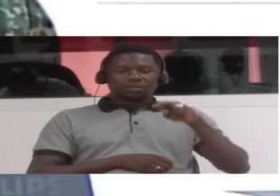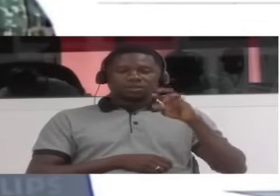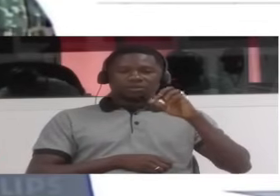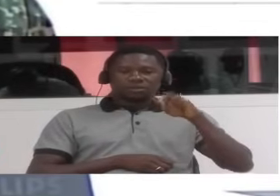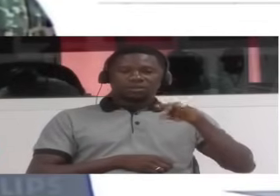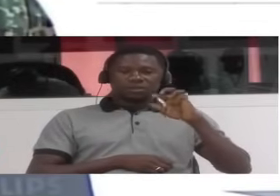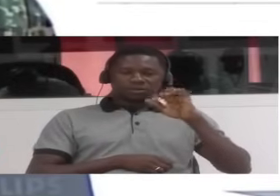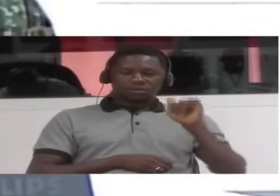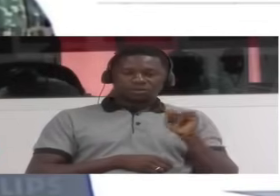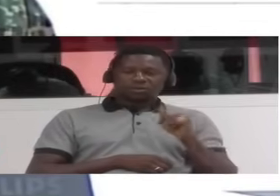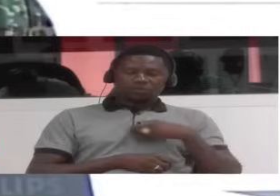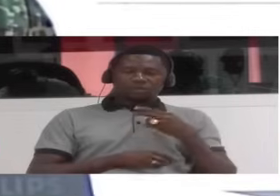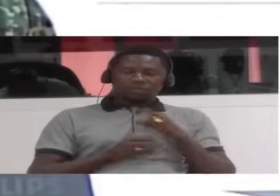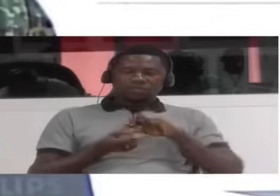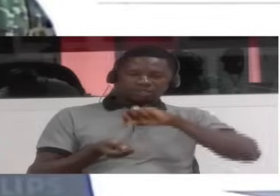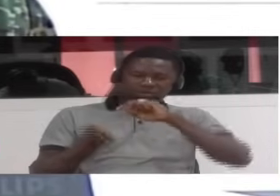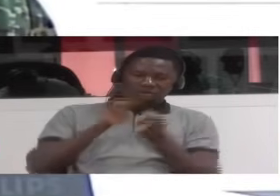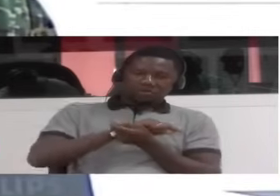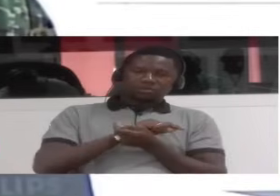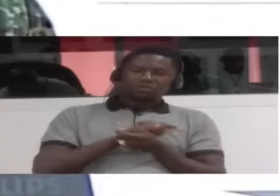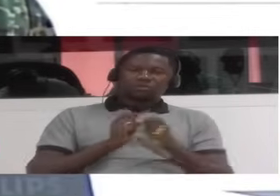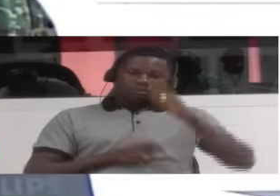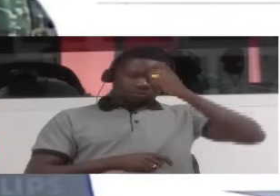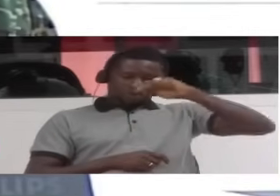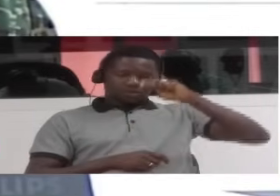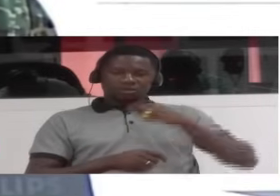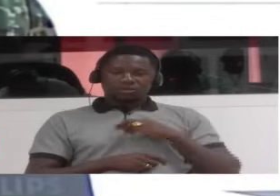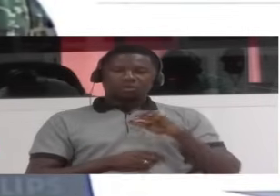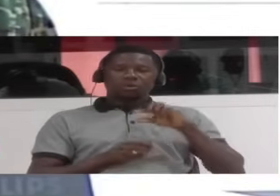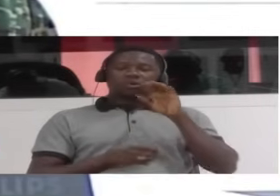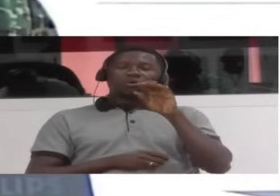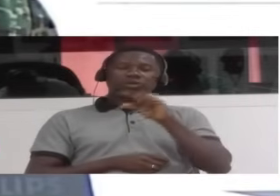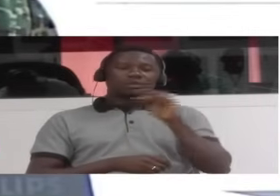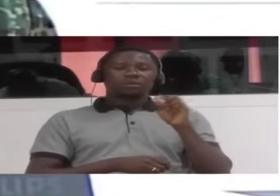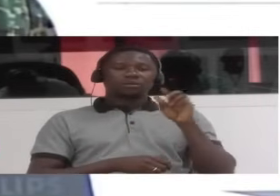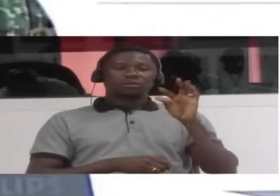TSG. So when did you join? 3rd